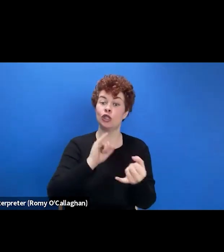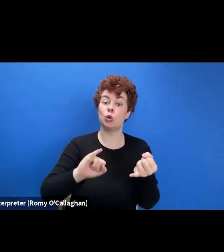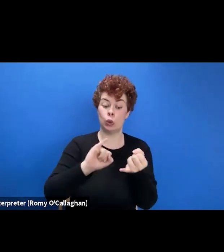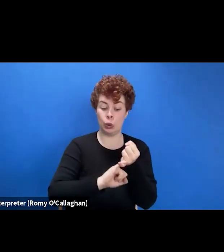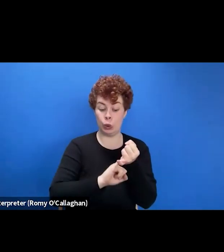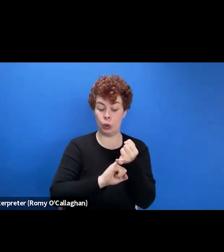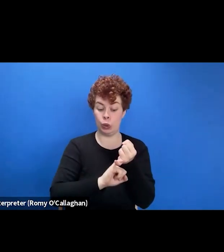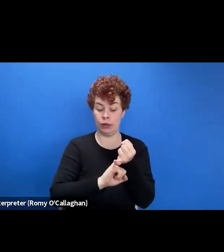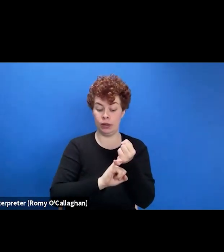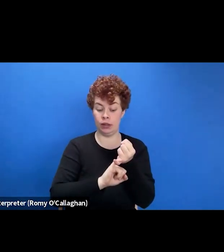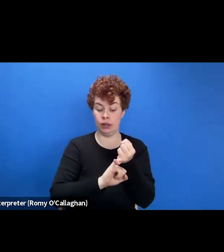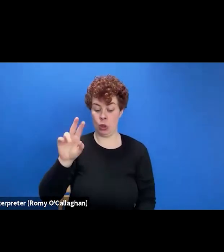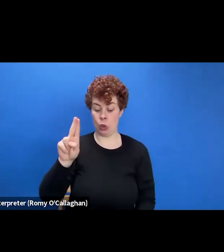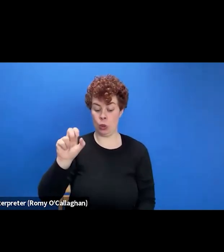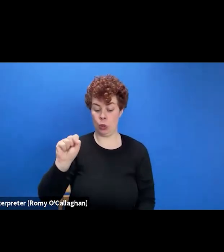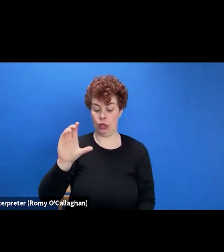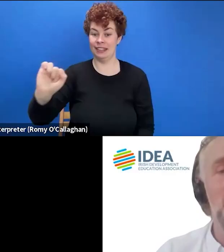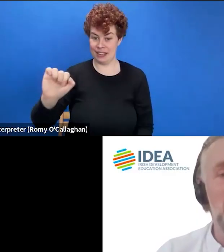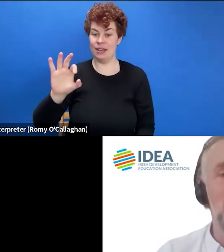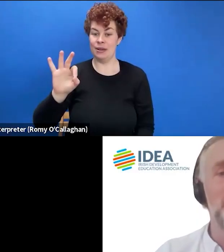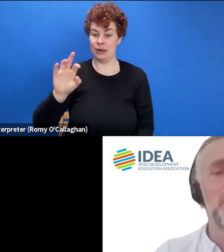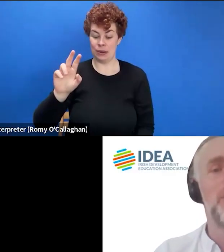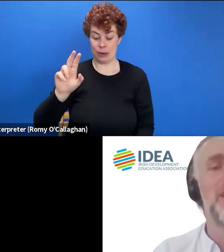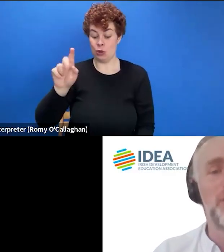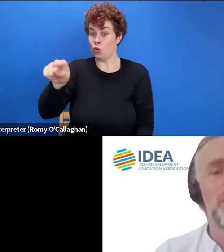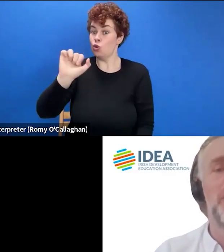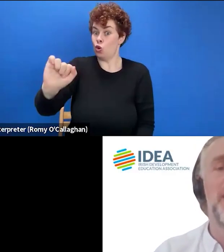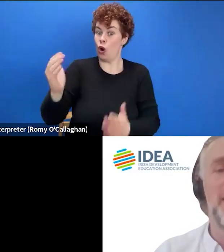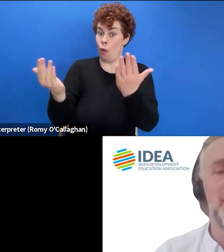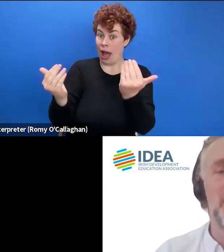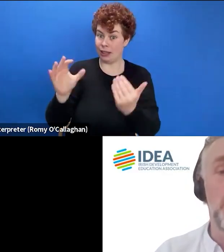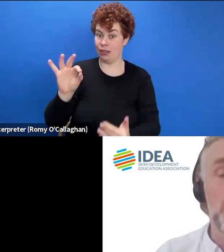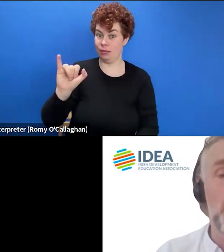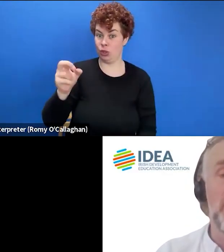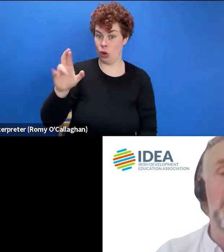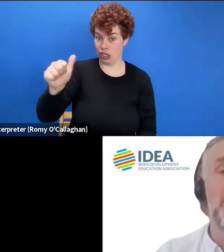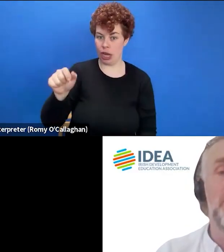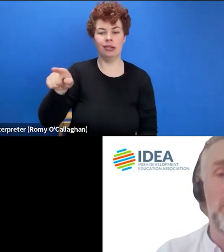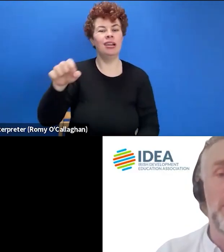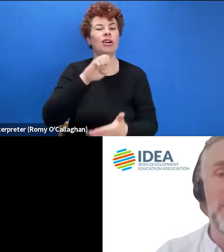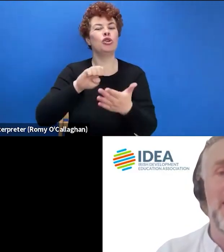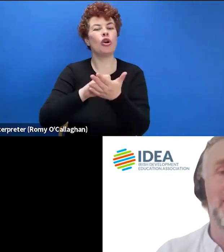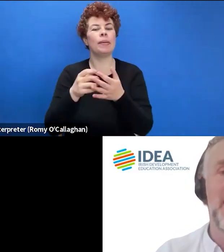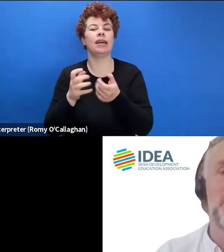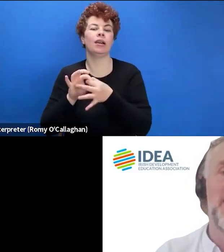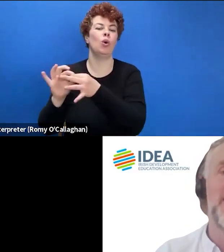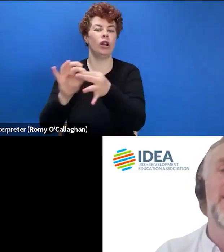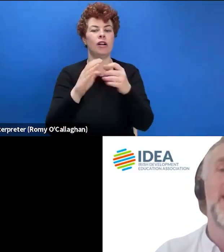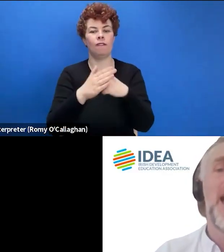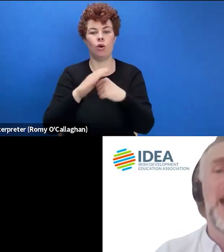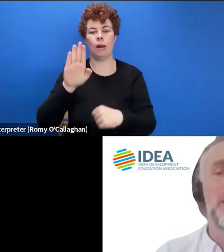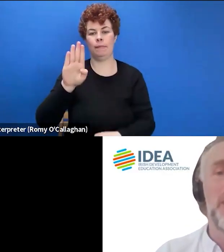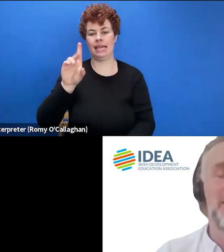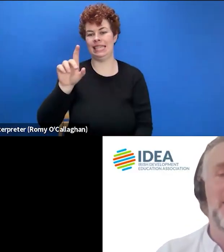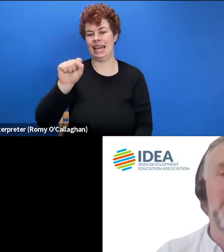is Giorgia Gusciglio. You're very welcome, Giorgia. And Giorgia is the Europe coordinator for the BDS